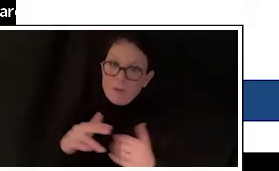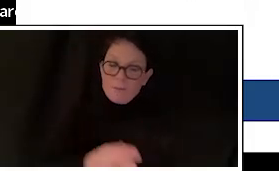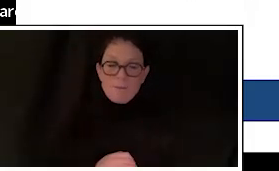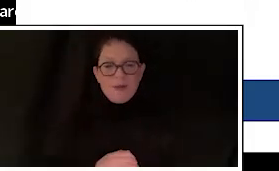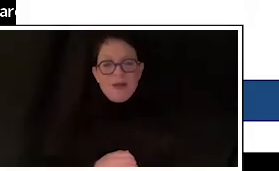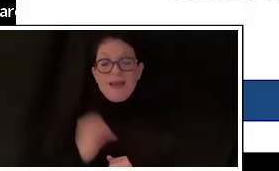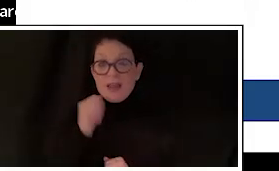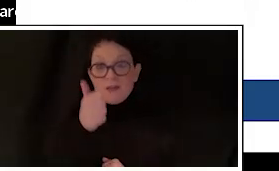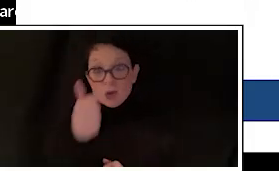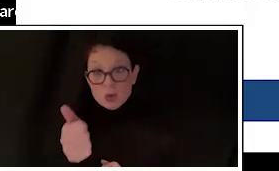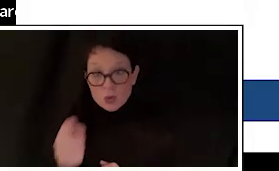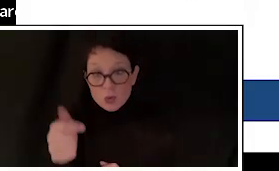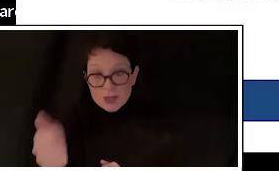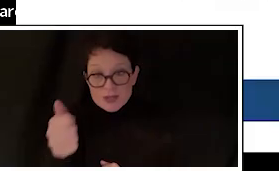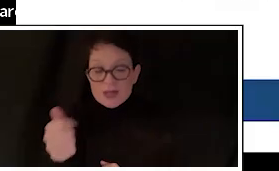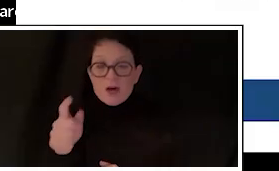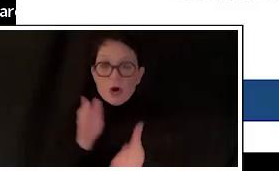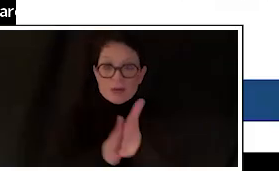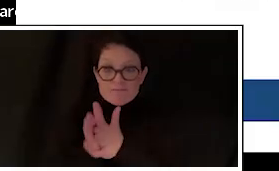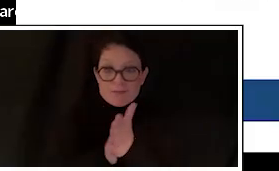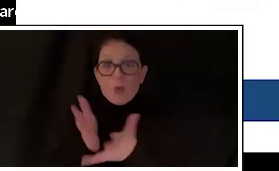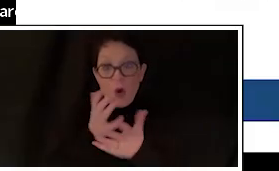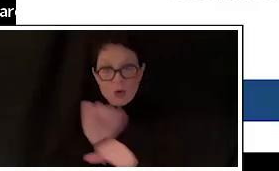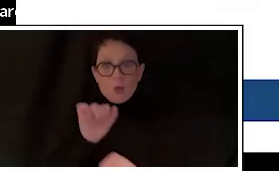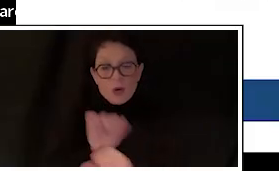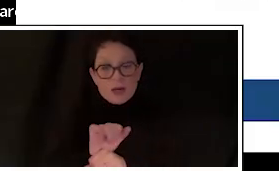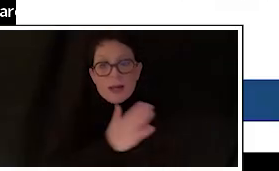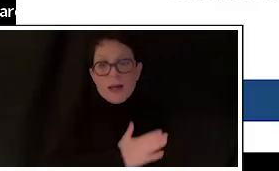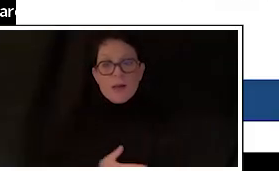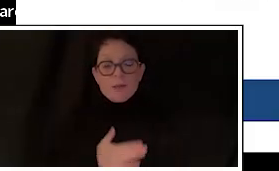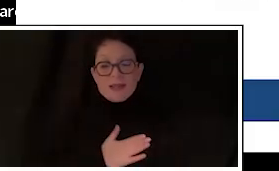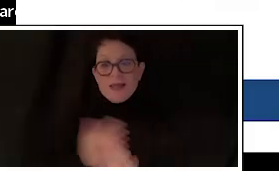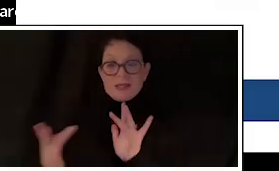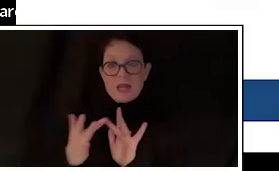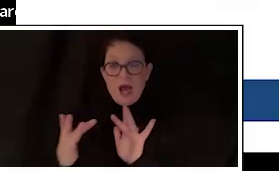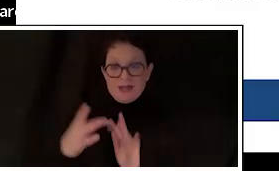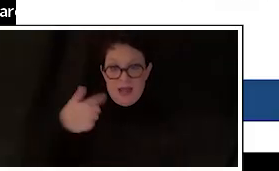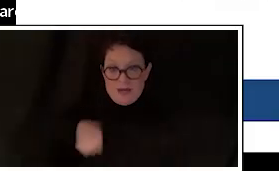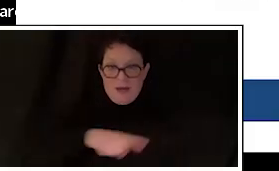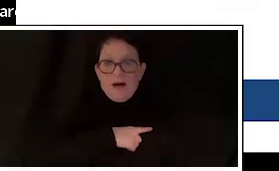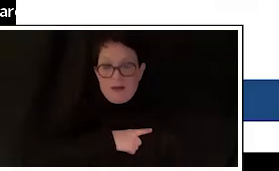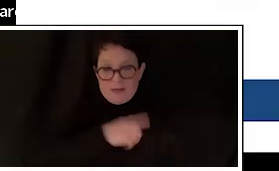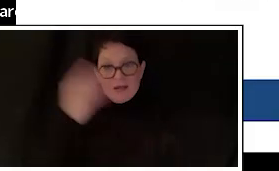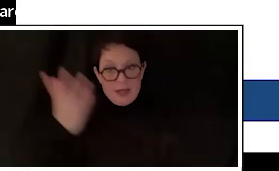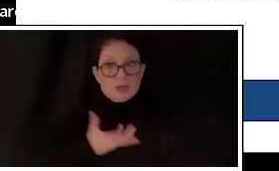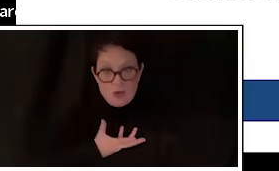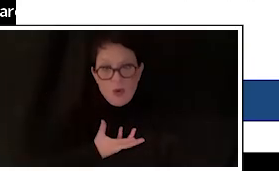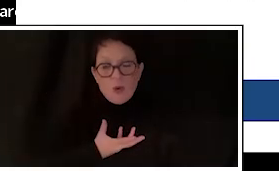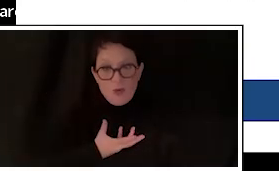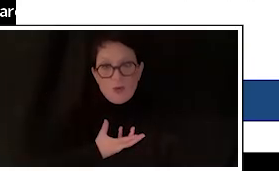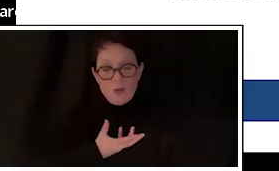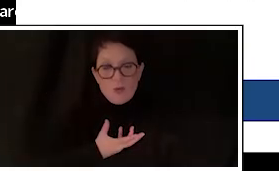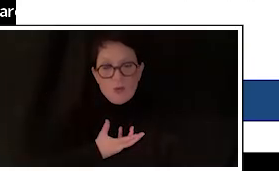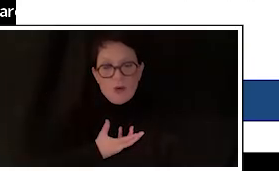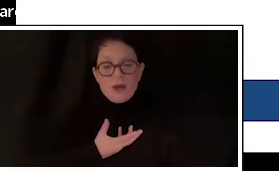if you are someone who is interested in working, please definitely reach out to us and let us know. You can let